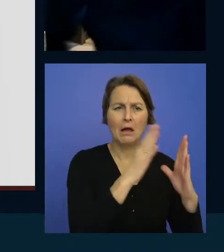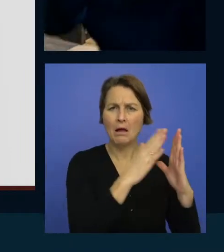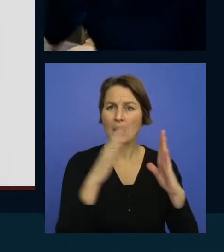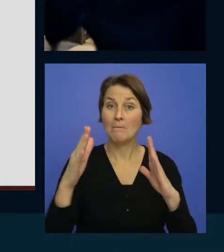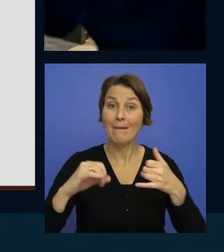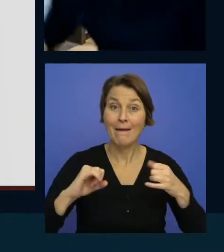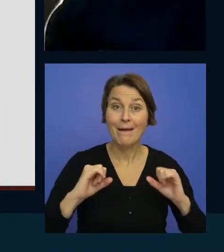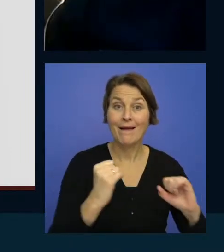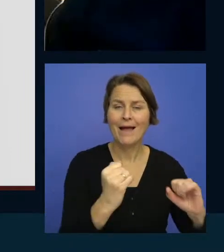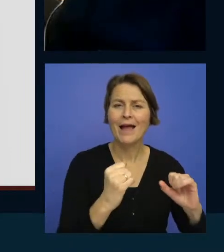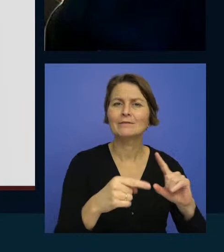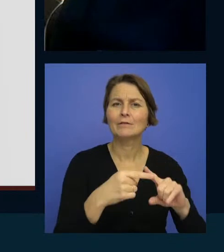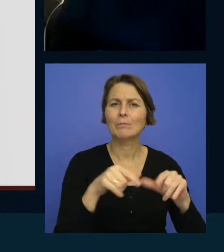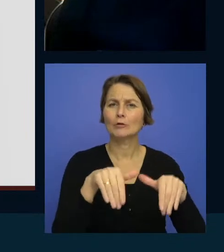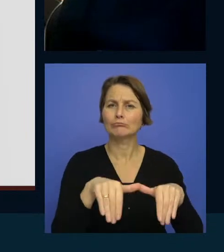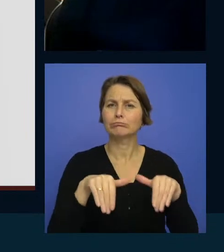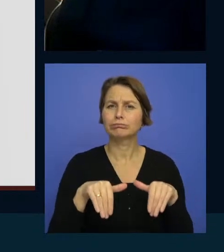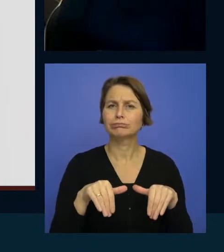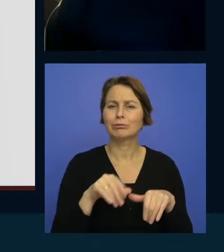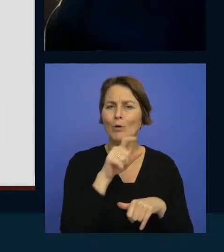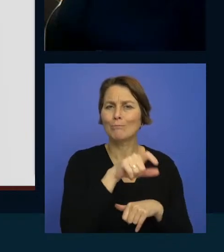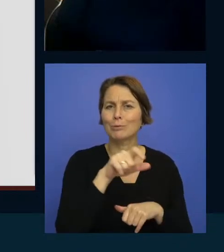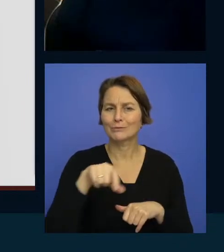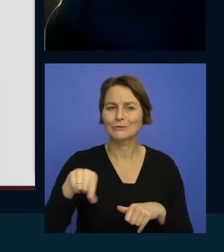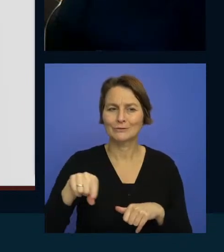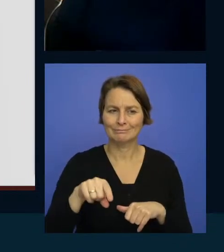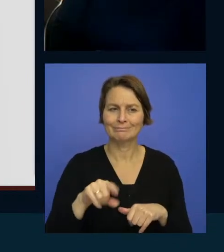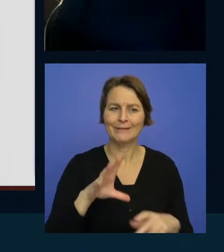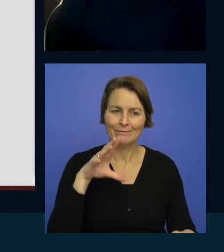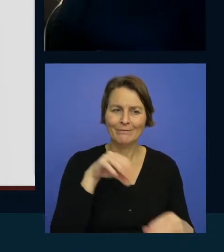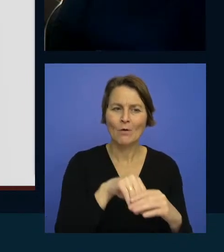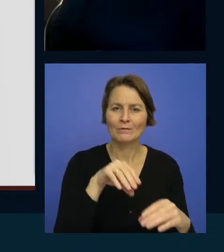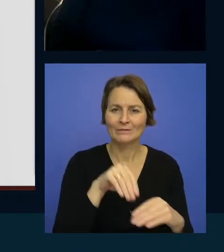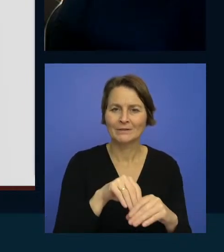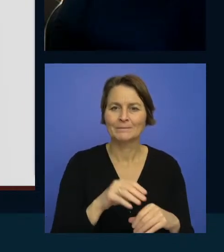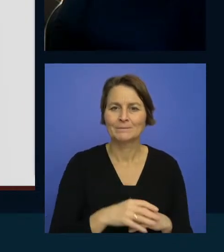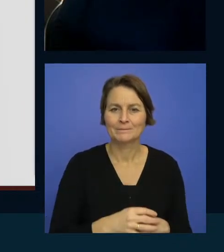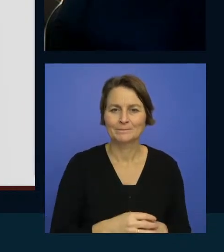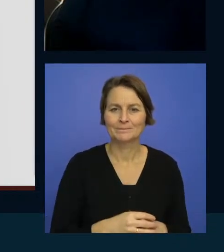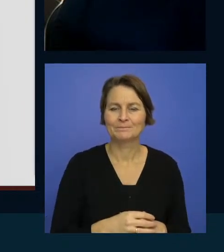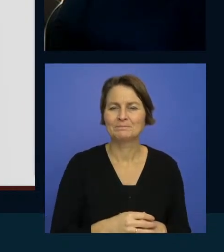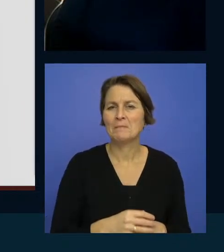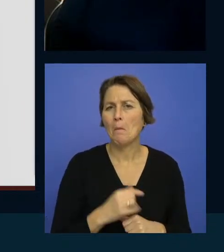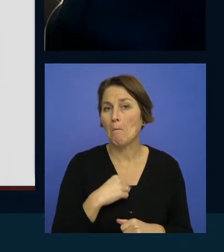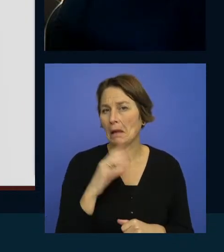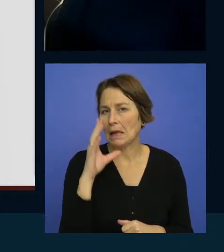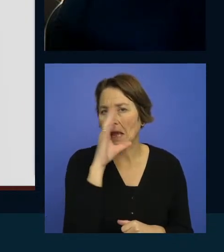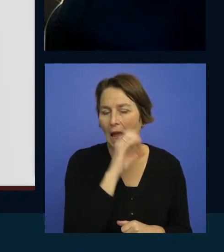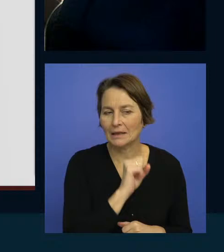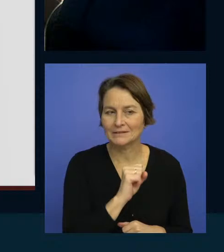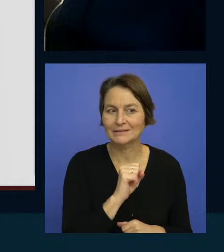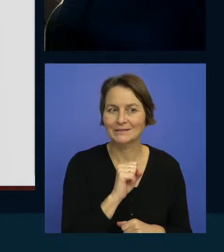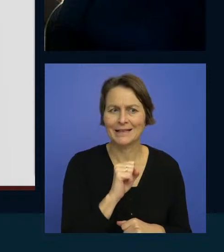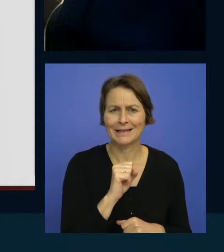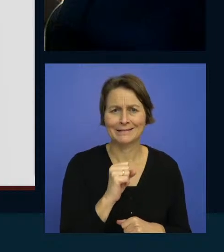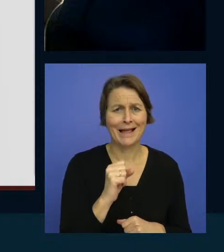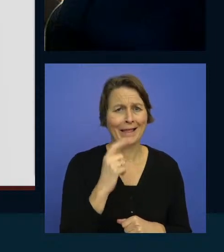an indication, and I'm guessing, it's only a guess, but I think that has skyrocketed